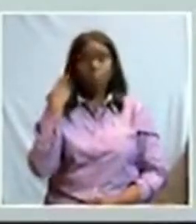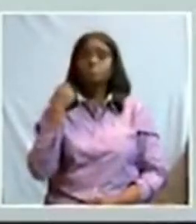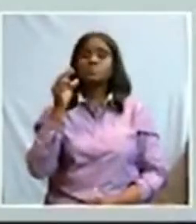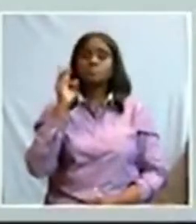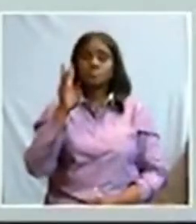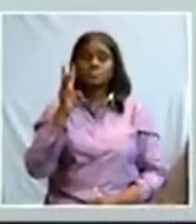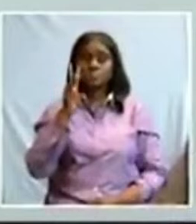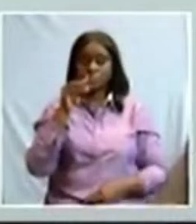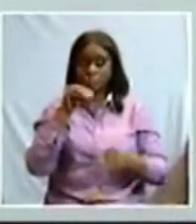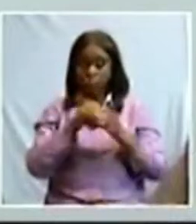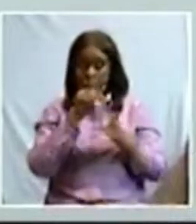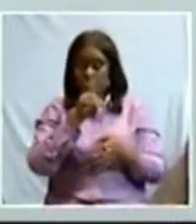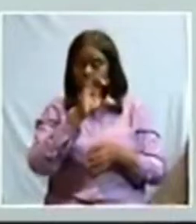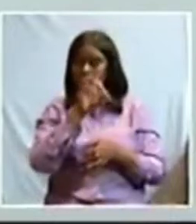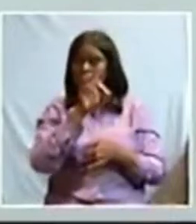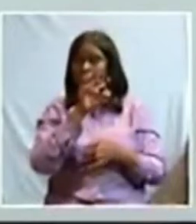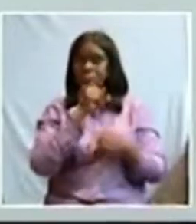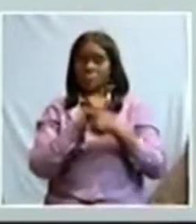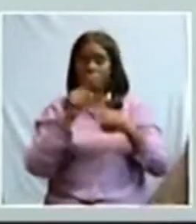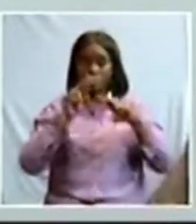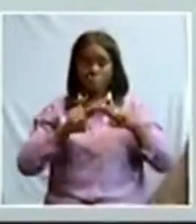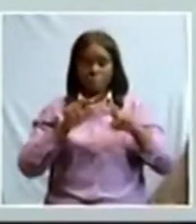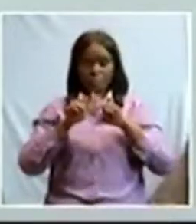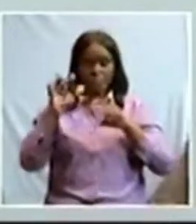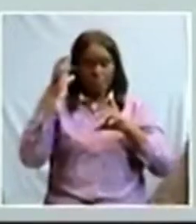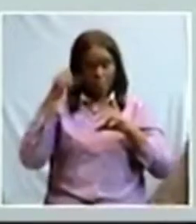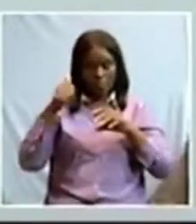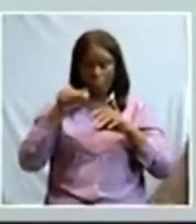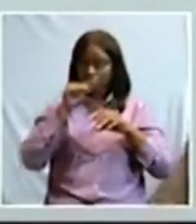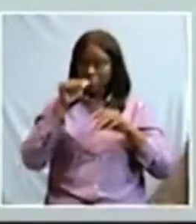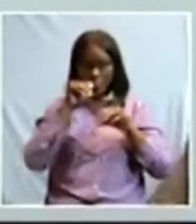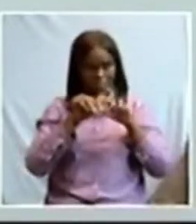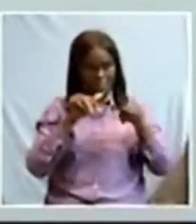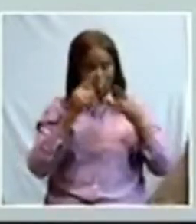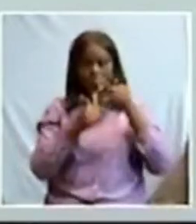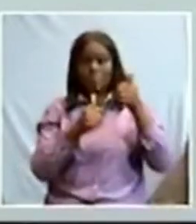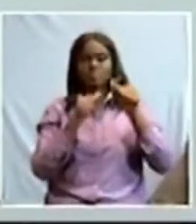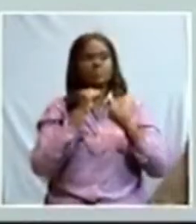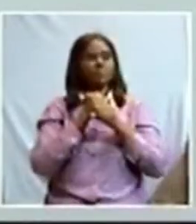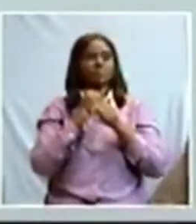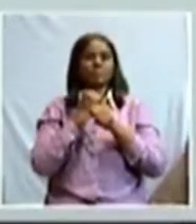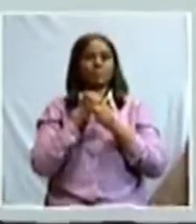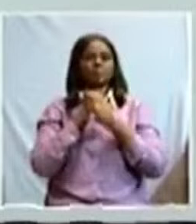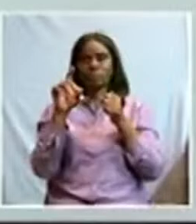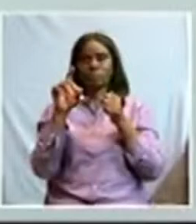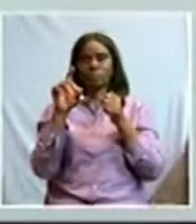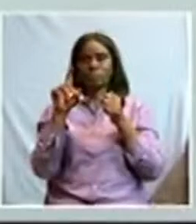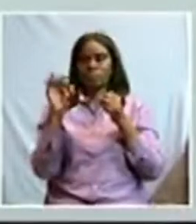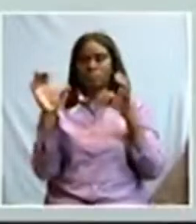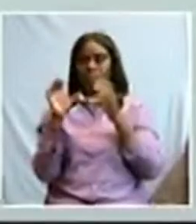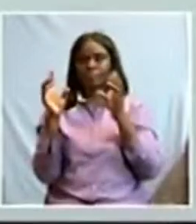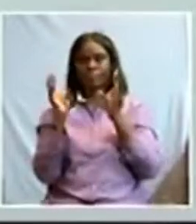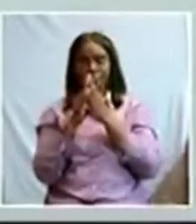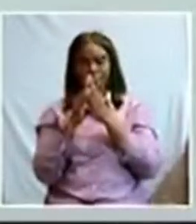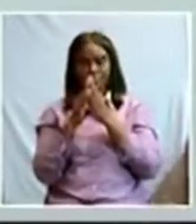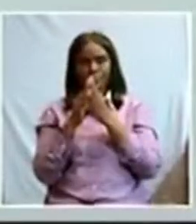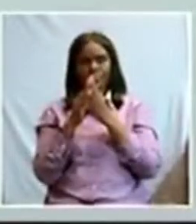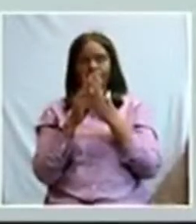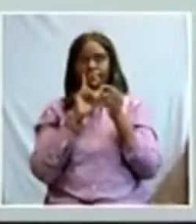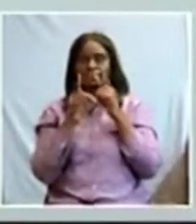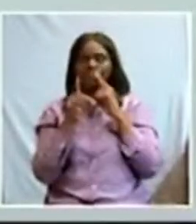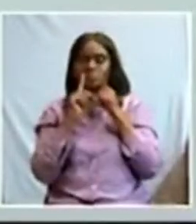part of the CDF committee, they just sit in their offices. They don't mind what these officers do. The CDF committee will meet. And I've said